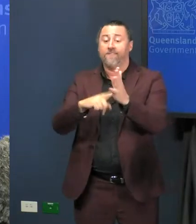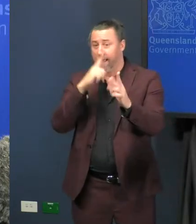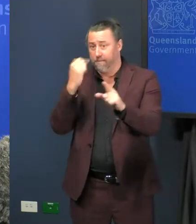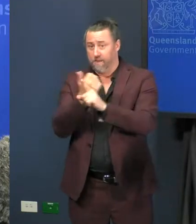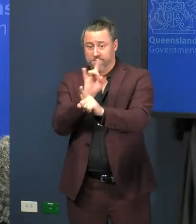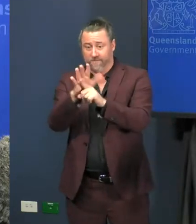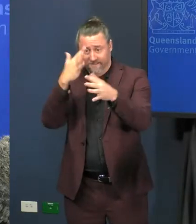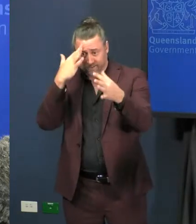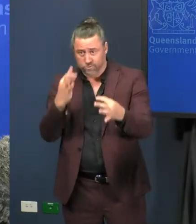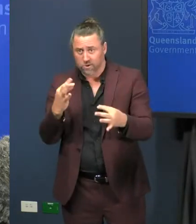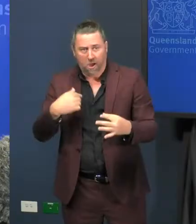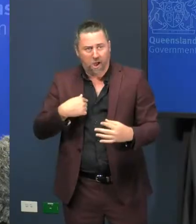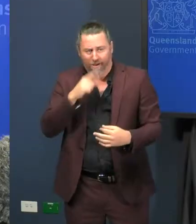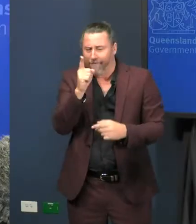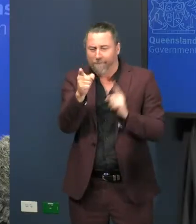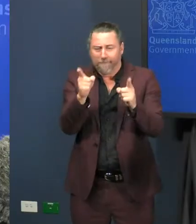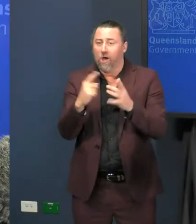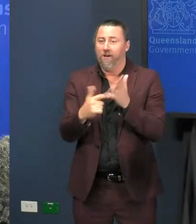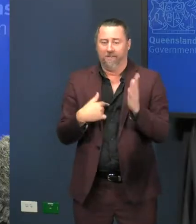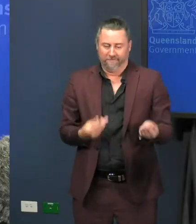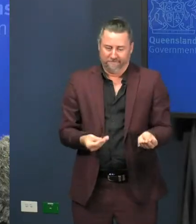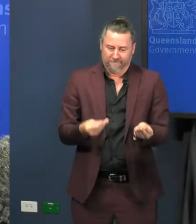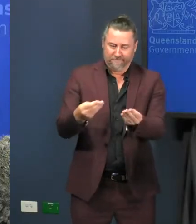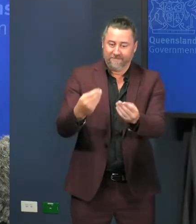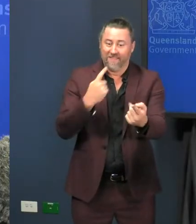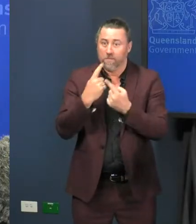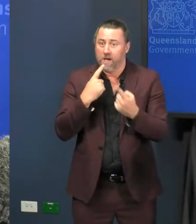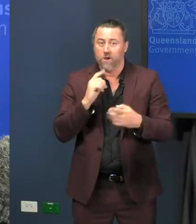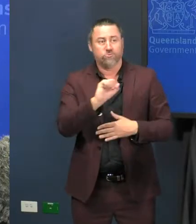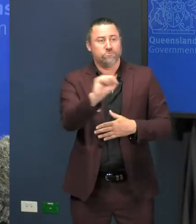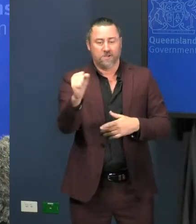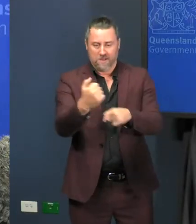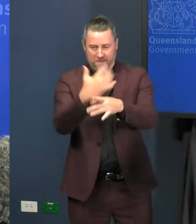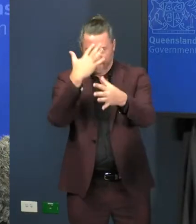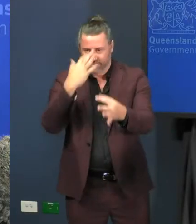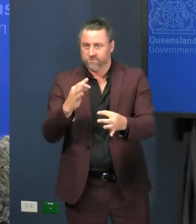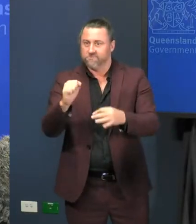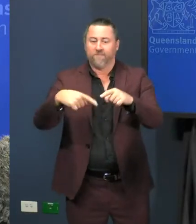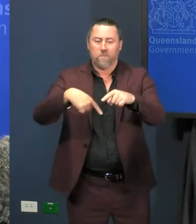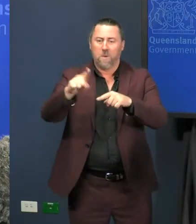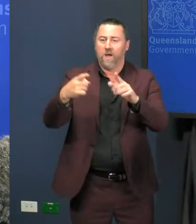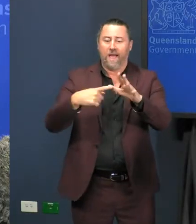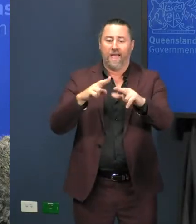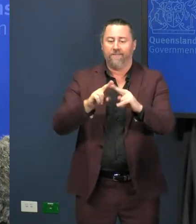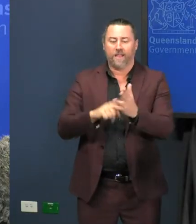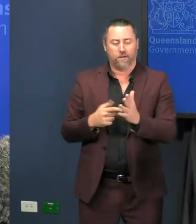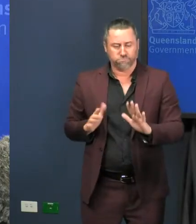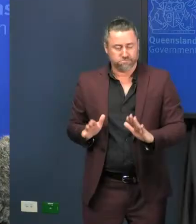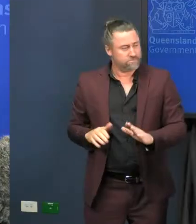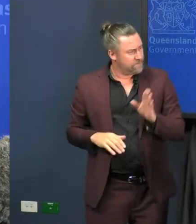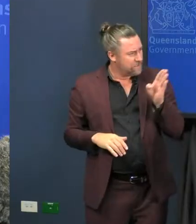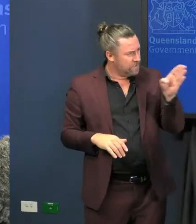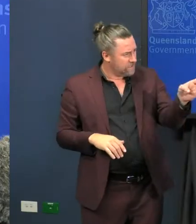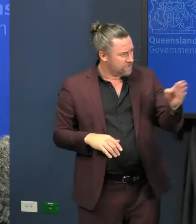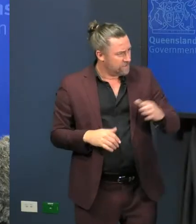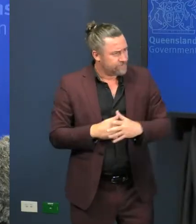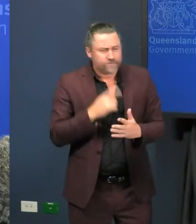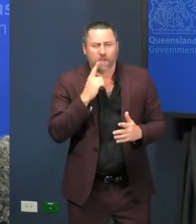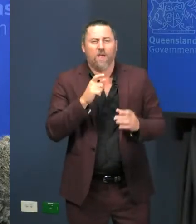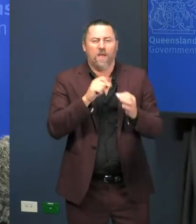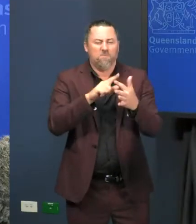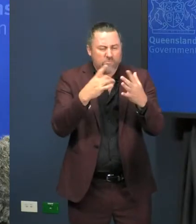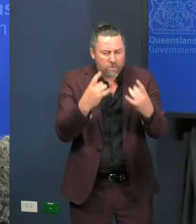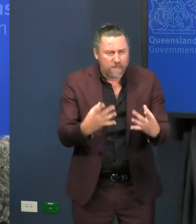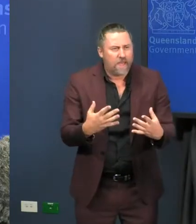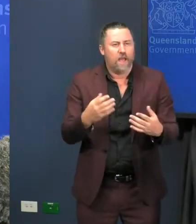call. That's how it should be. We'll provide the information to them, and in a timely manner. Let's just see where it goes at this stage. You talk about people being prepared,